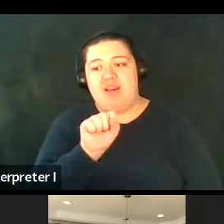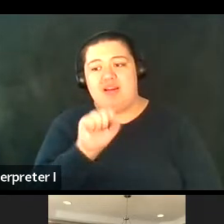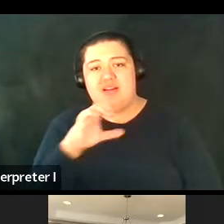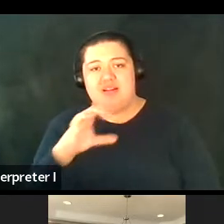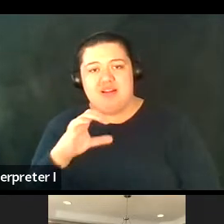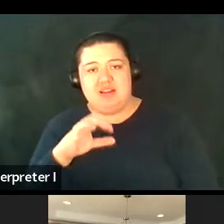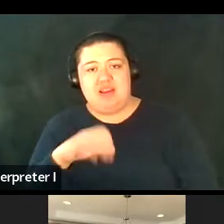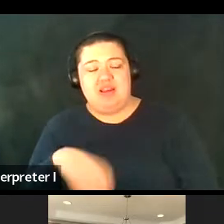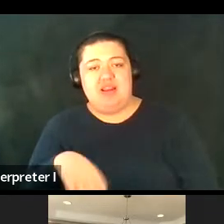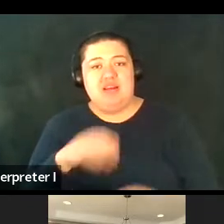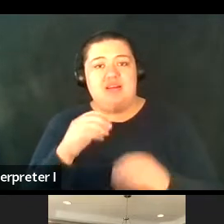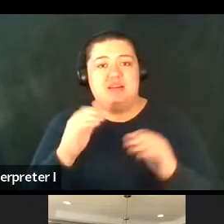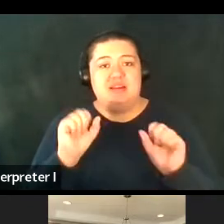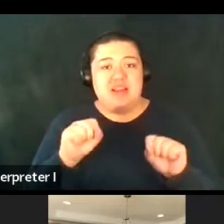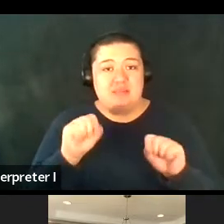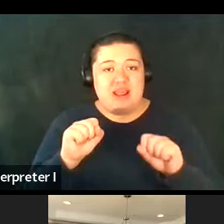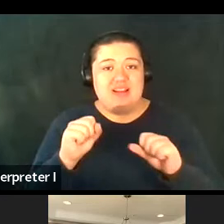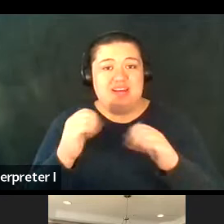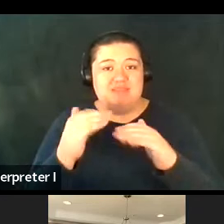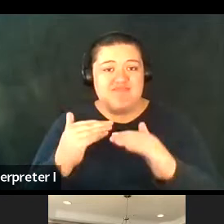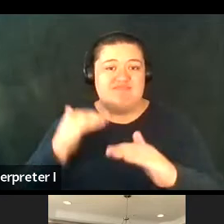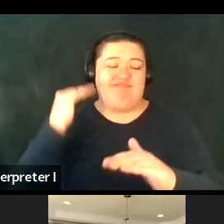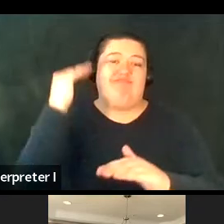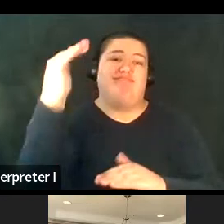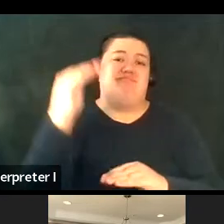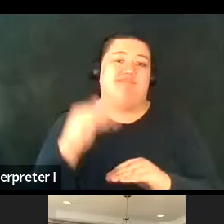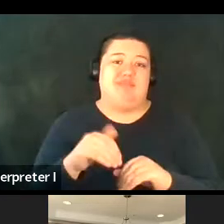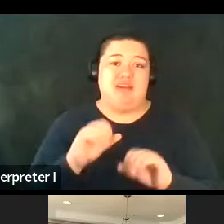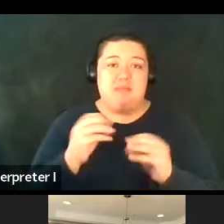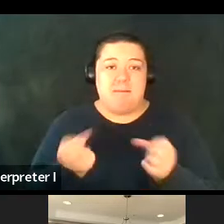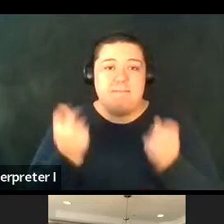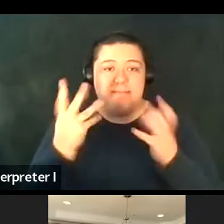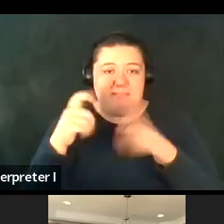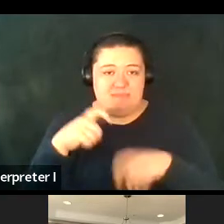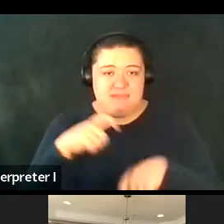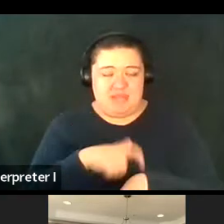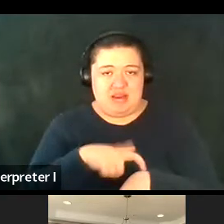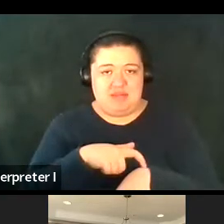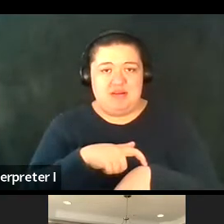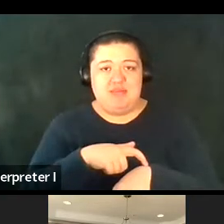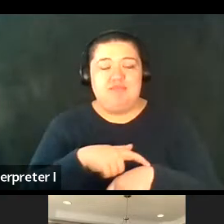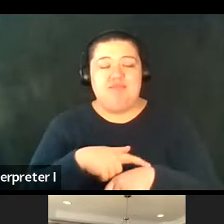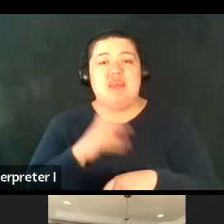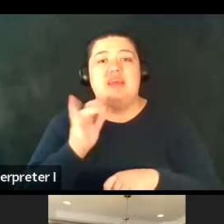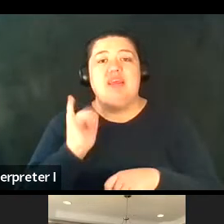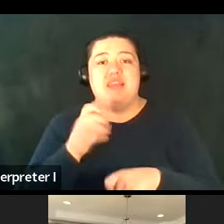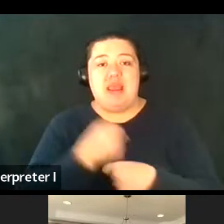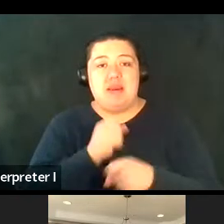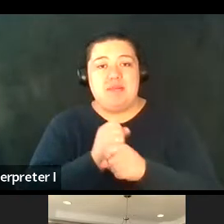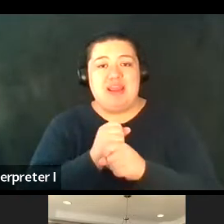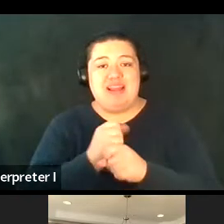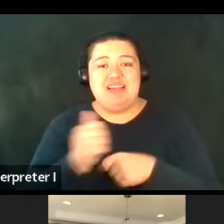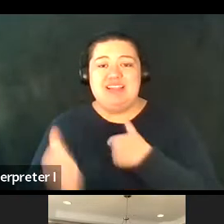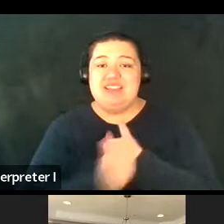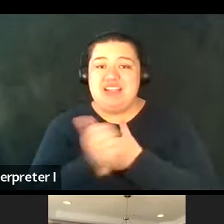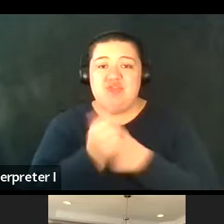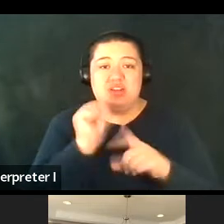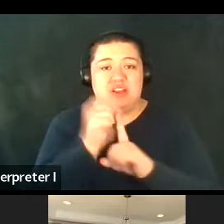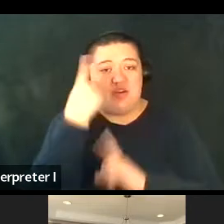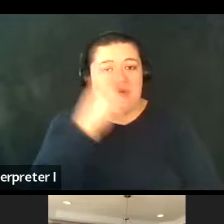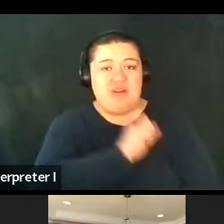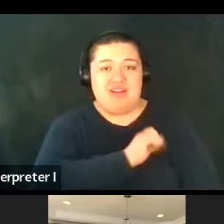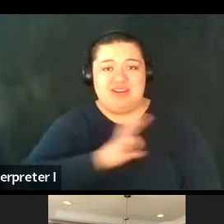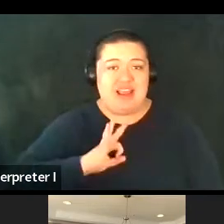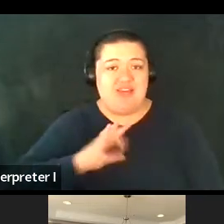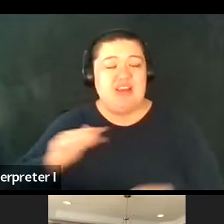has gone over its official capacity numerous times. That creates a dangerous scenario for the staff,